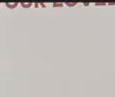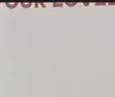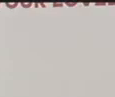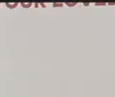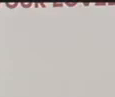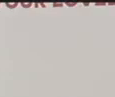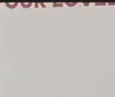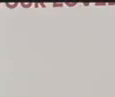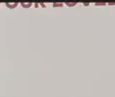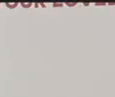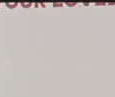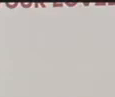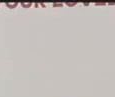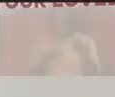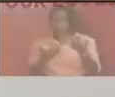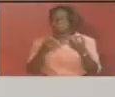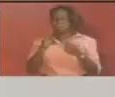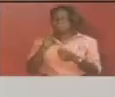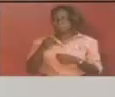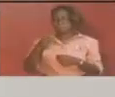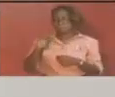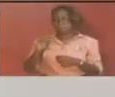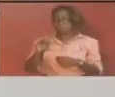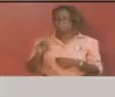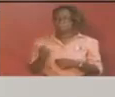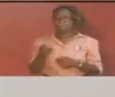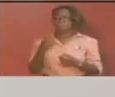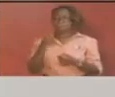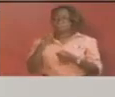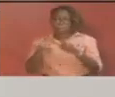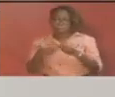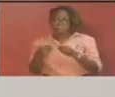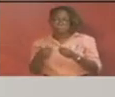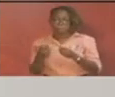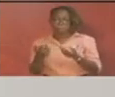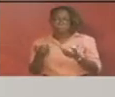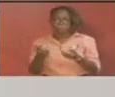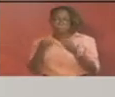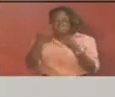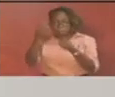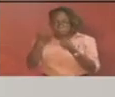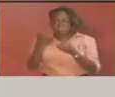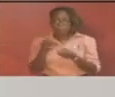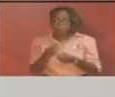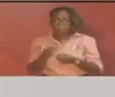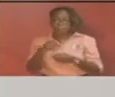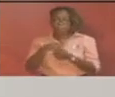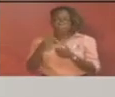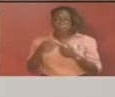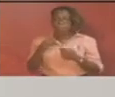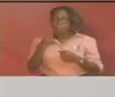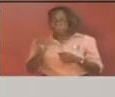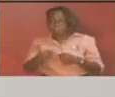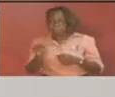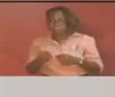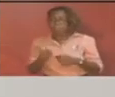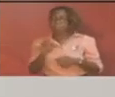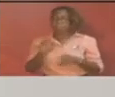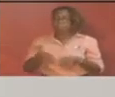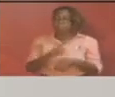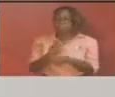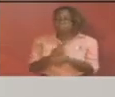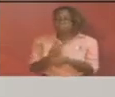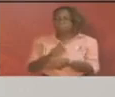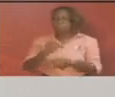WHO provides. So there are advantages. In addition, with the UN-approved medicines and vaccines